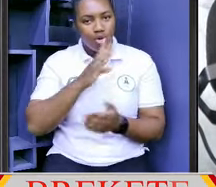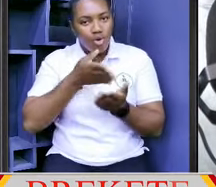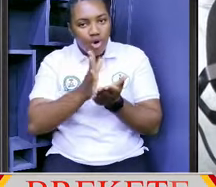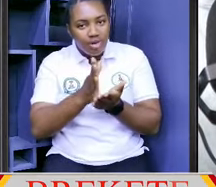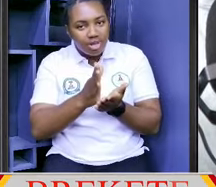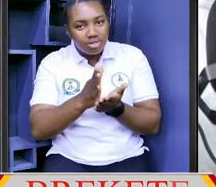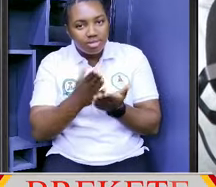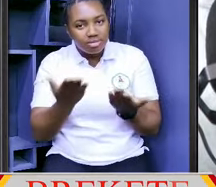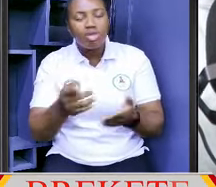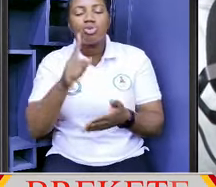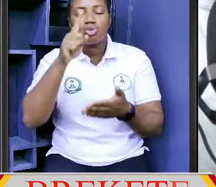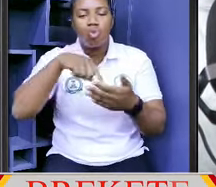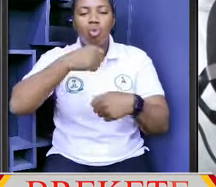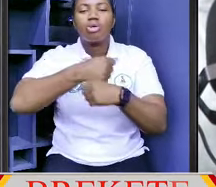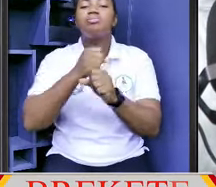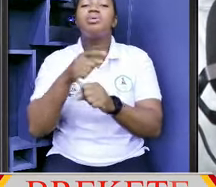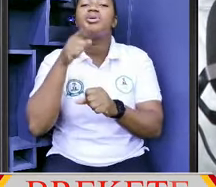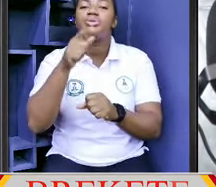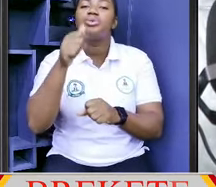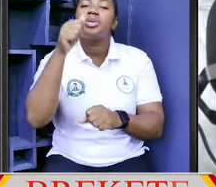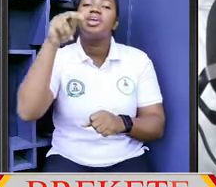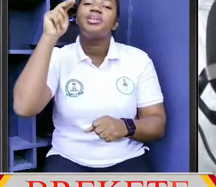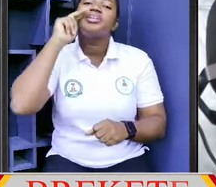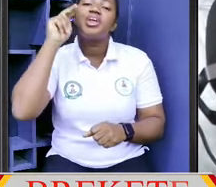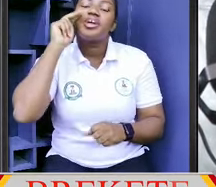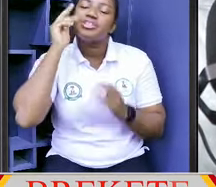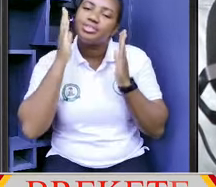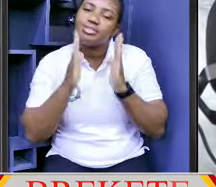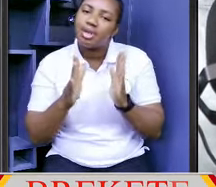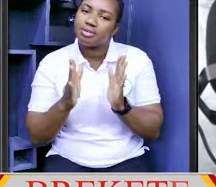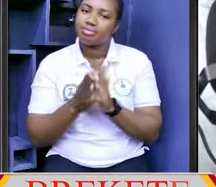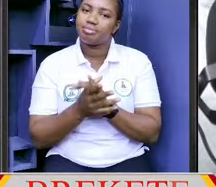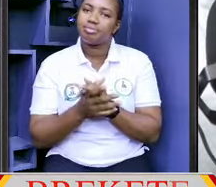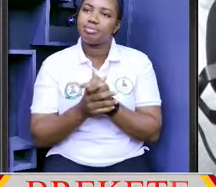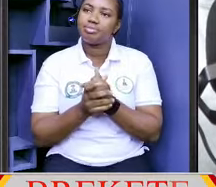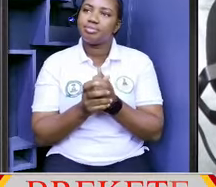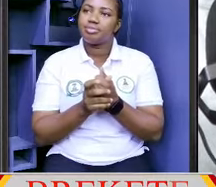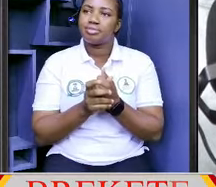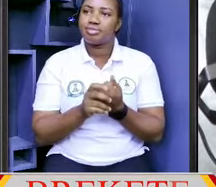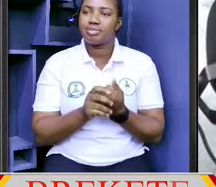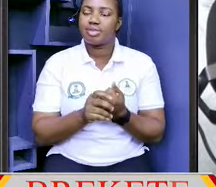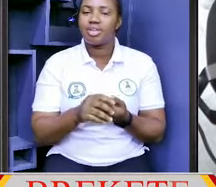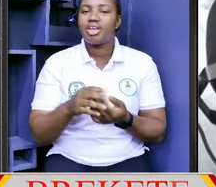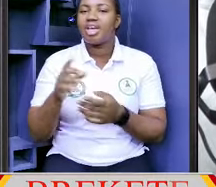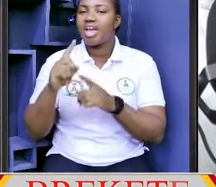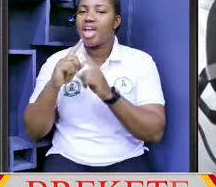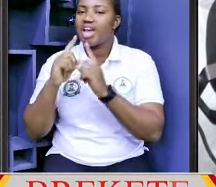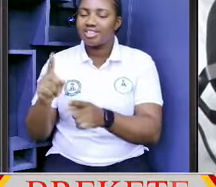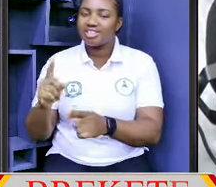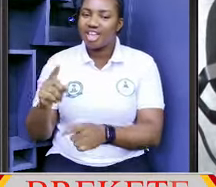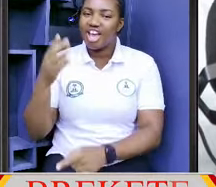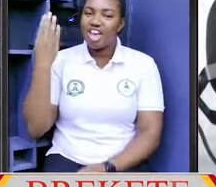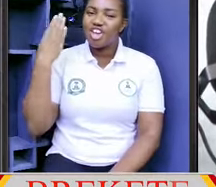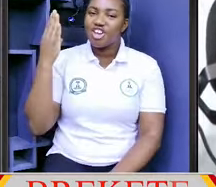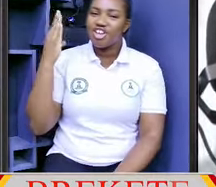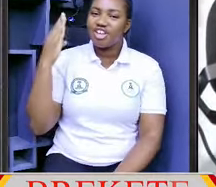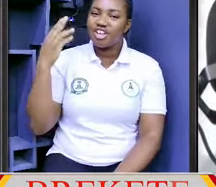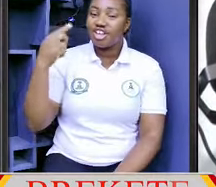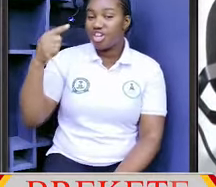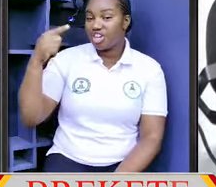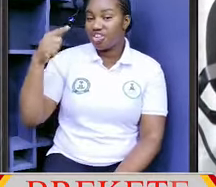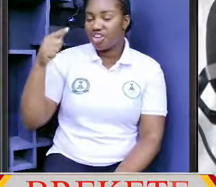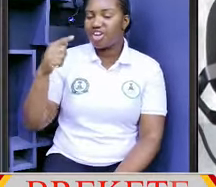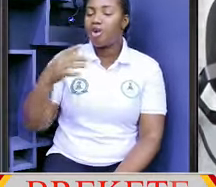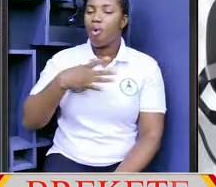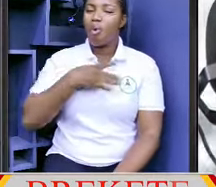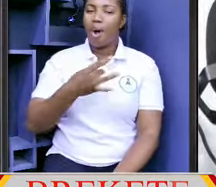what makes you a Nigerian? Green, white, green. And green, white, green. Yes, sir. Now I make you a Nigerian. That's let's all. Appreciate